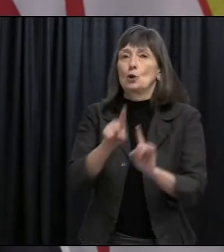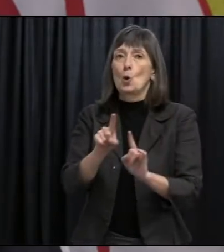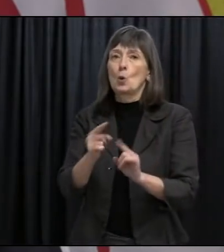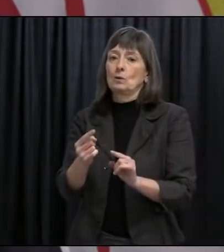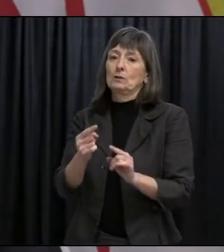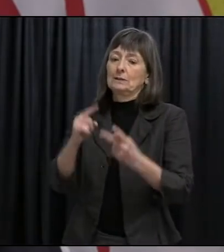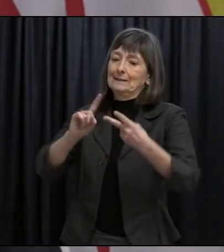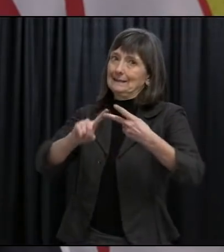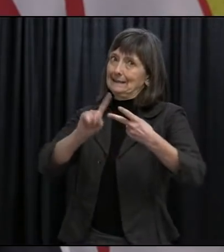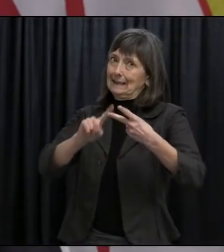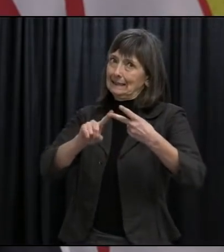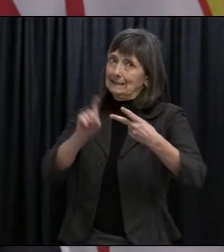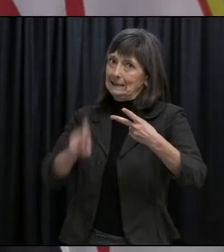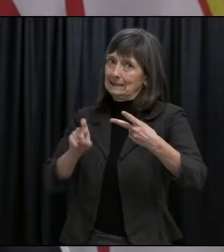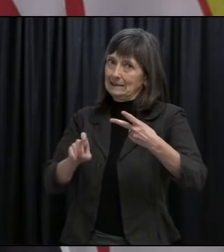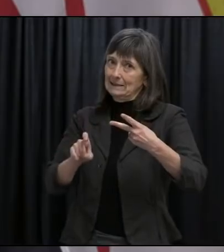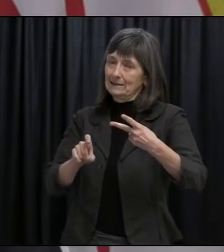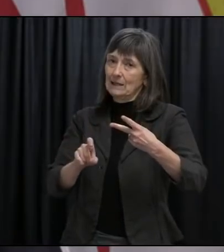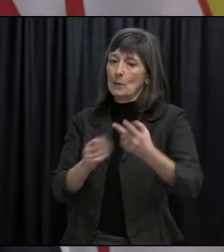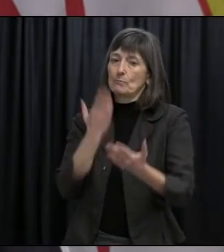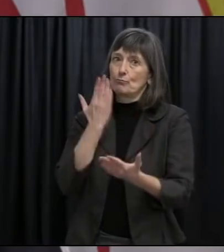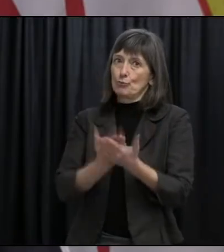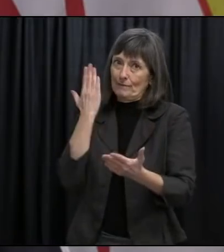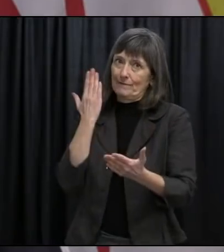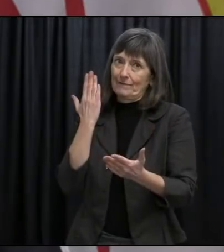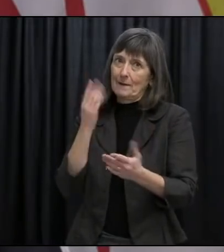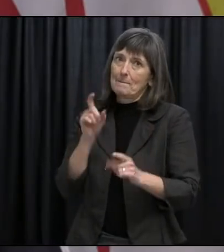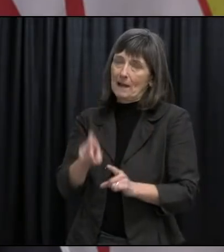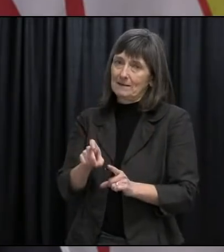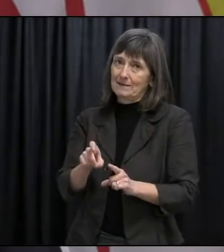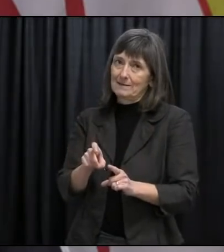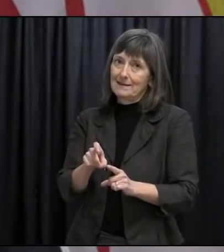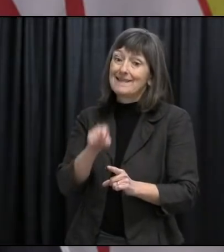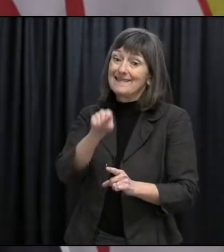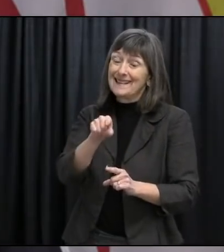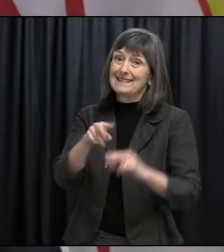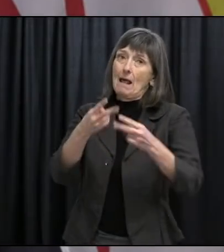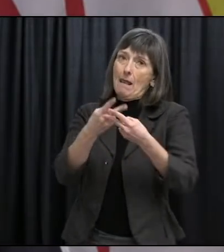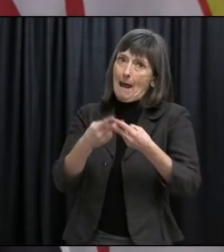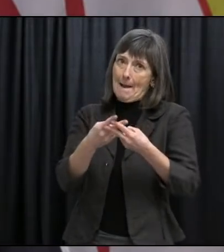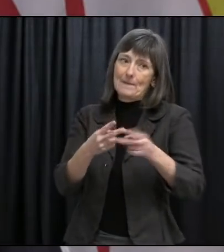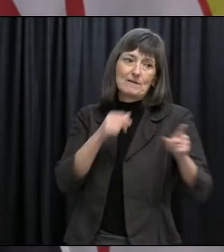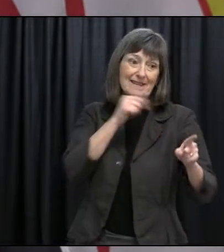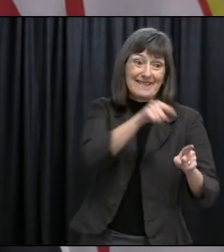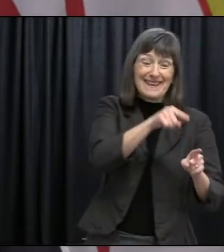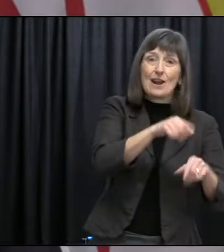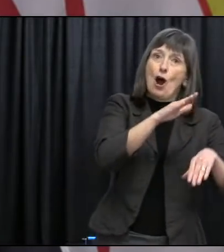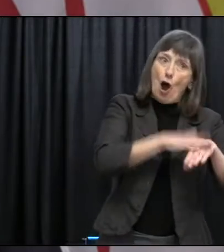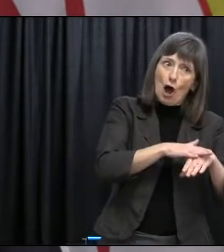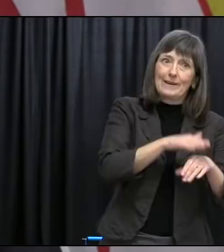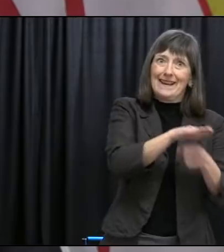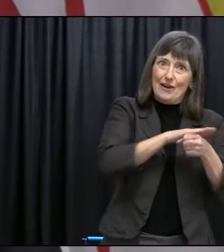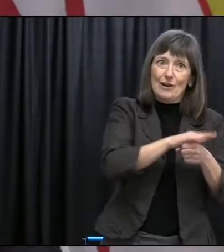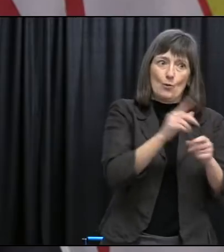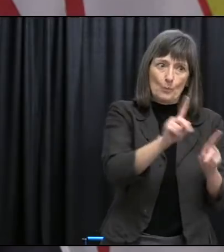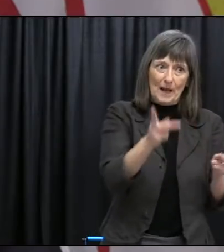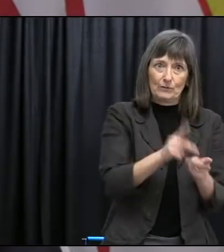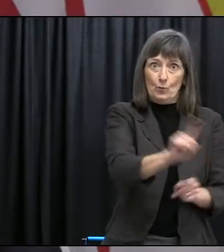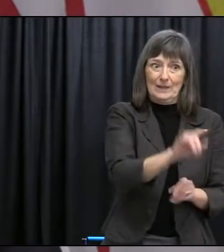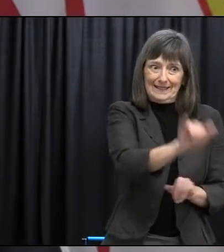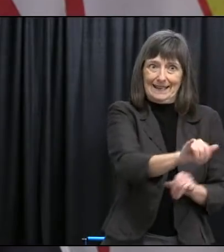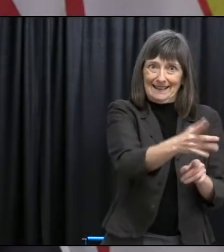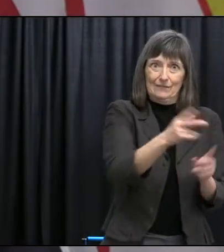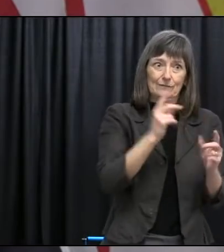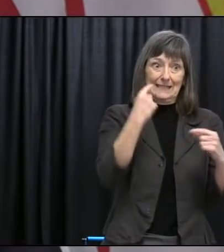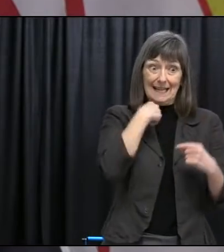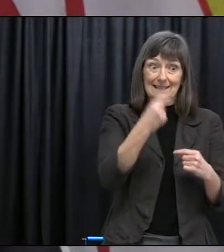negative result back from a PCR test, which is done at a lab. But those that are positive, we are able to